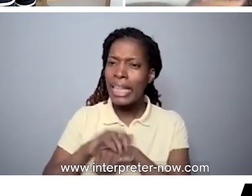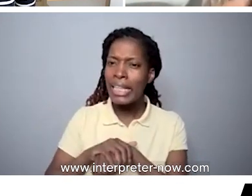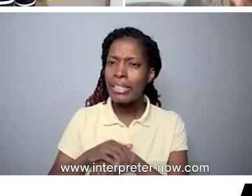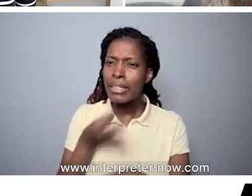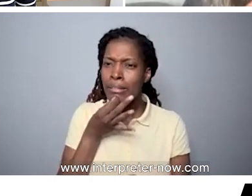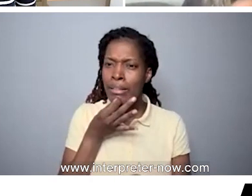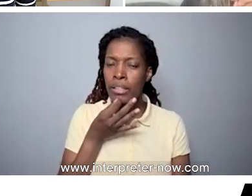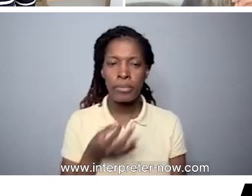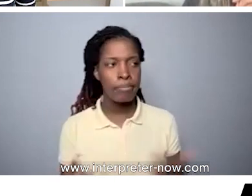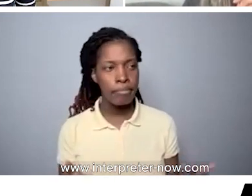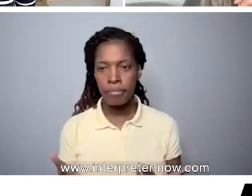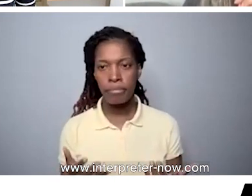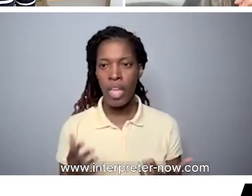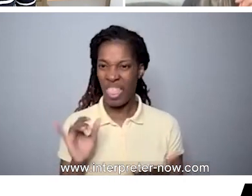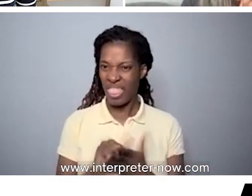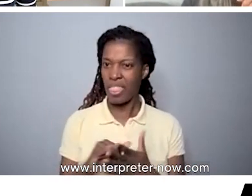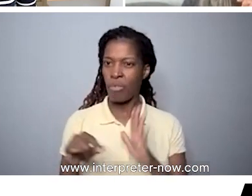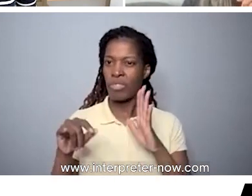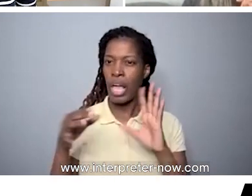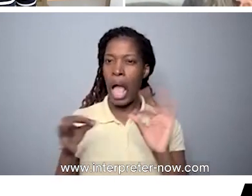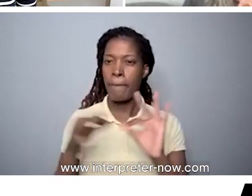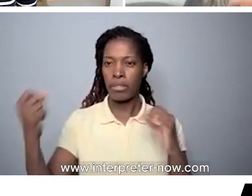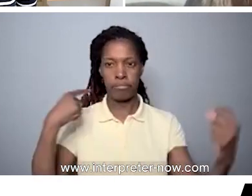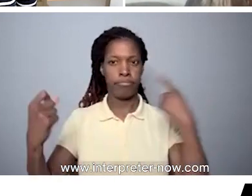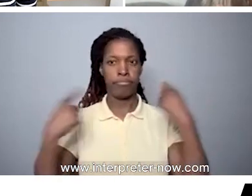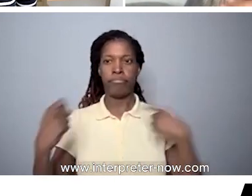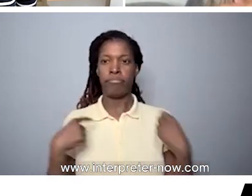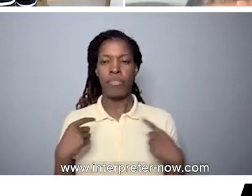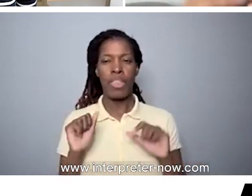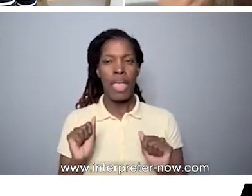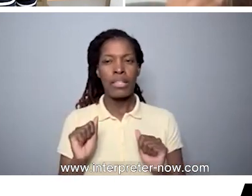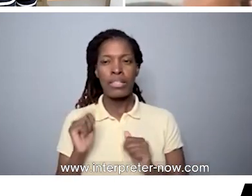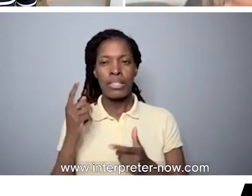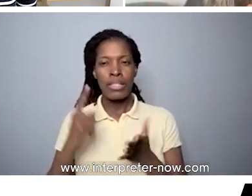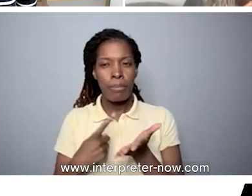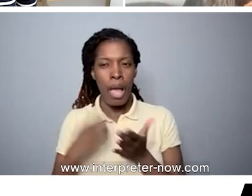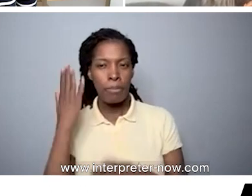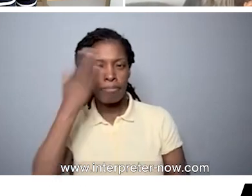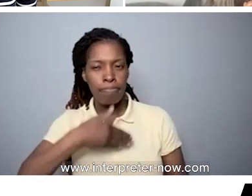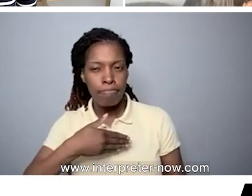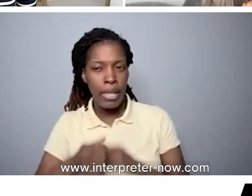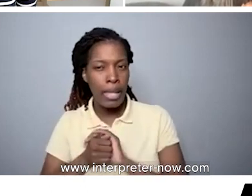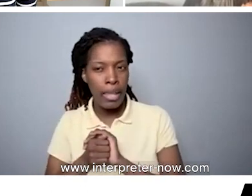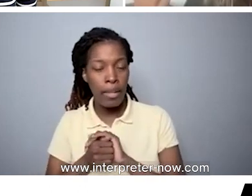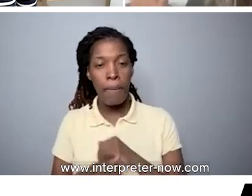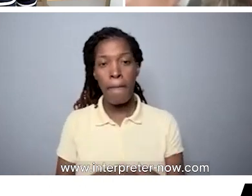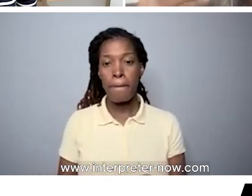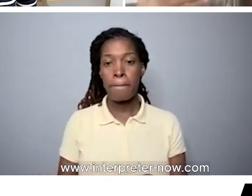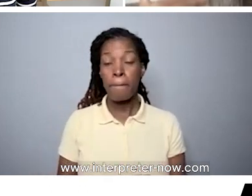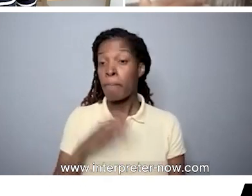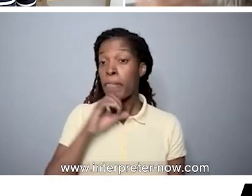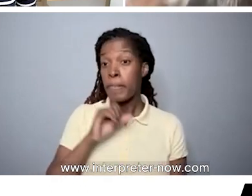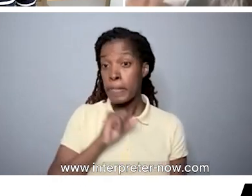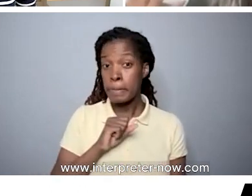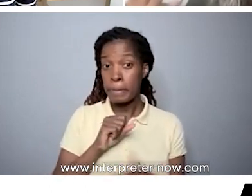you that can be really subtle. There can be things like around ageism, somebody saying like, I don't mean